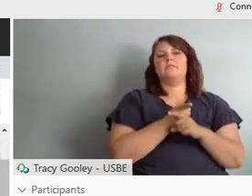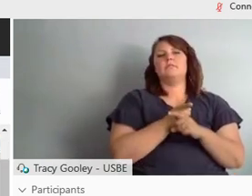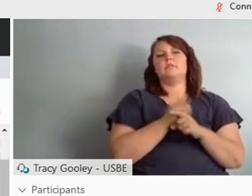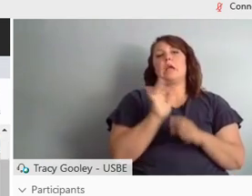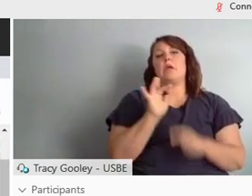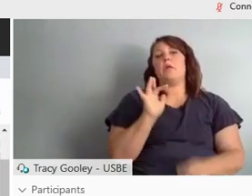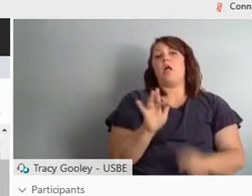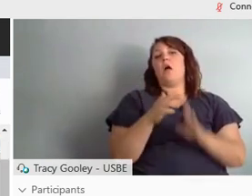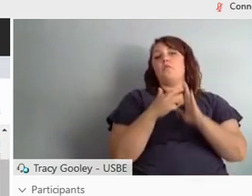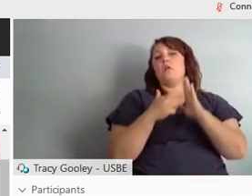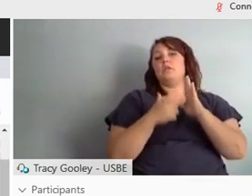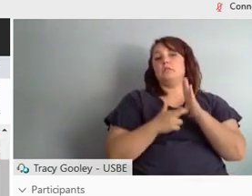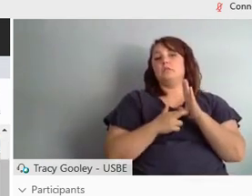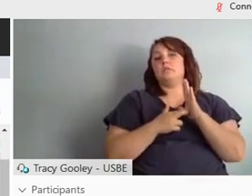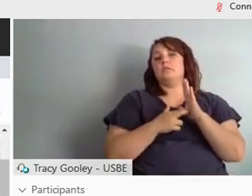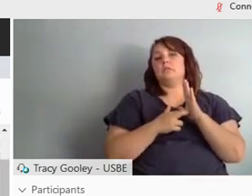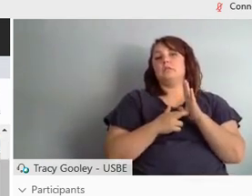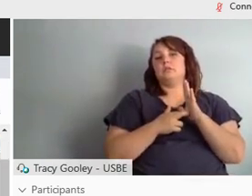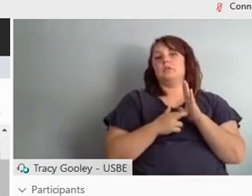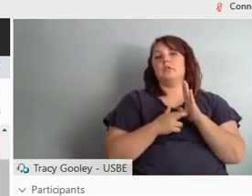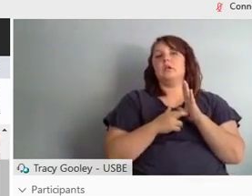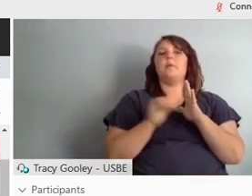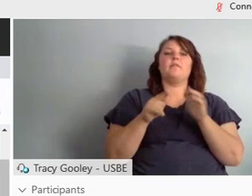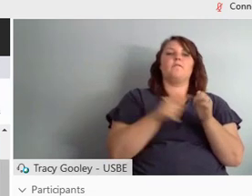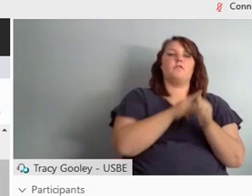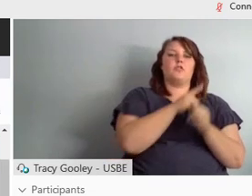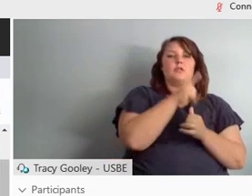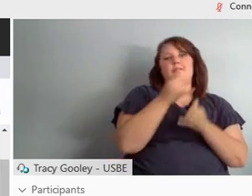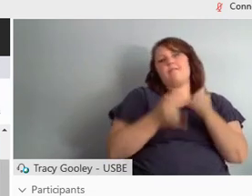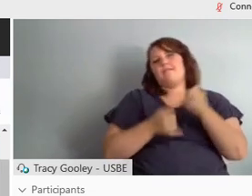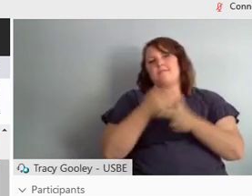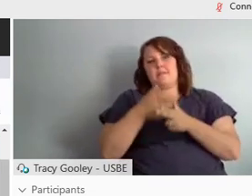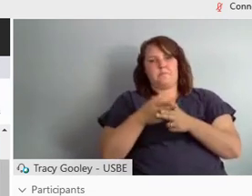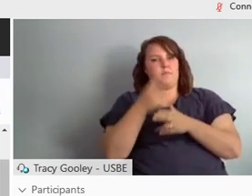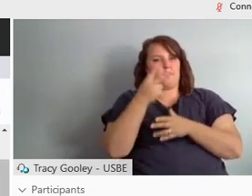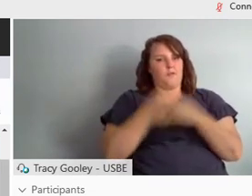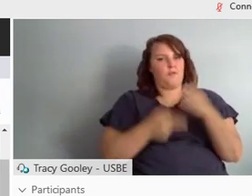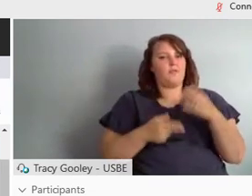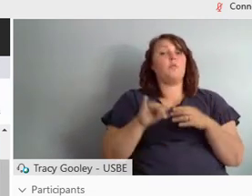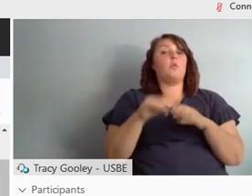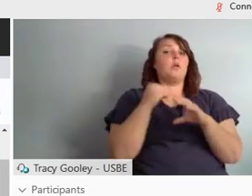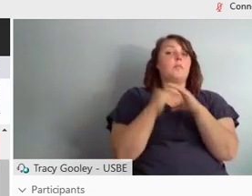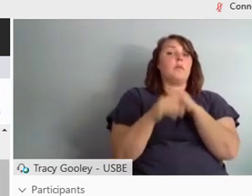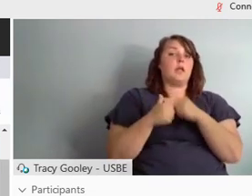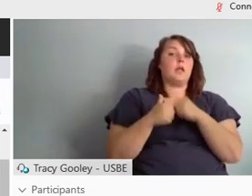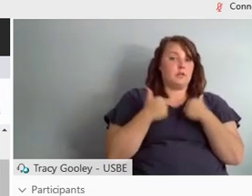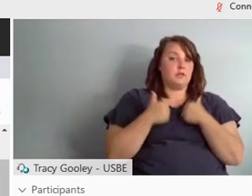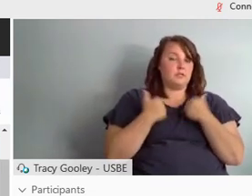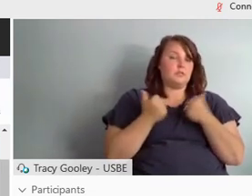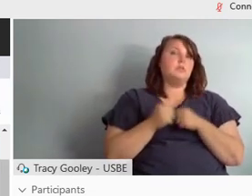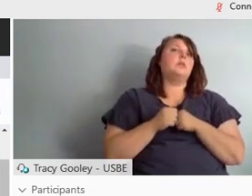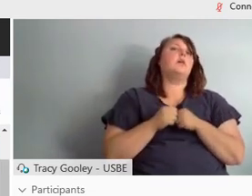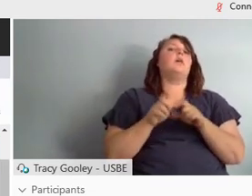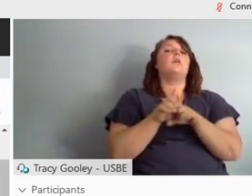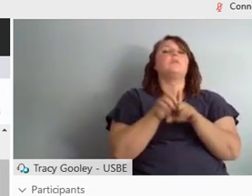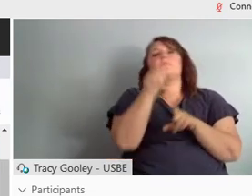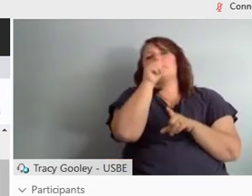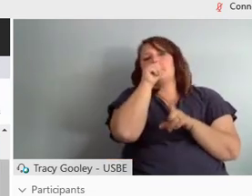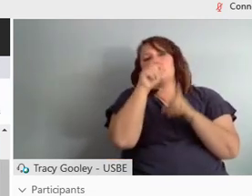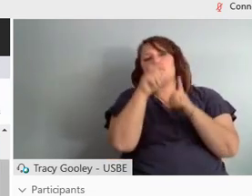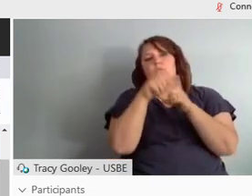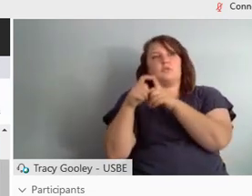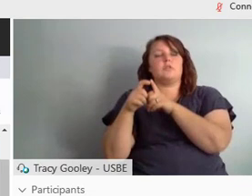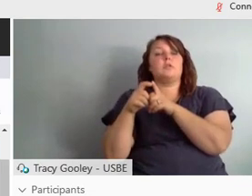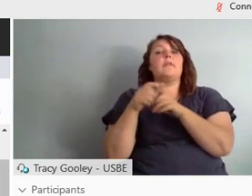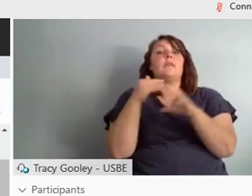click on the register button, you have to enter your first and last name, and then your email address and a password.